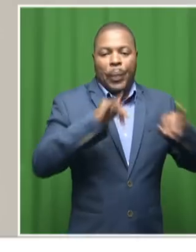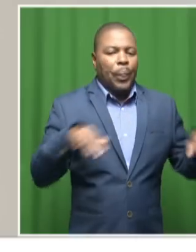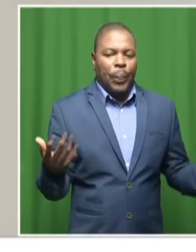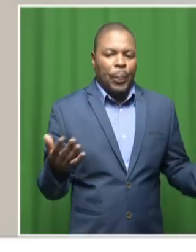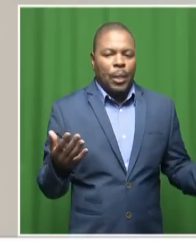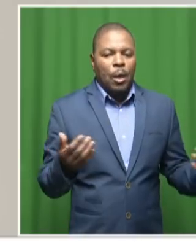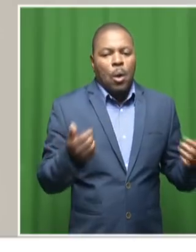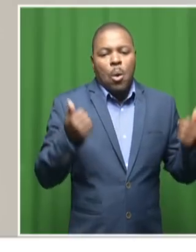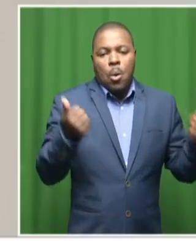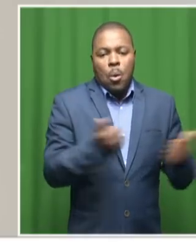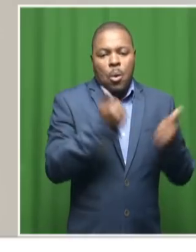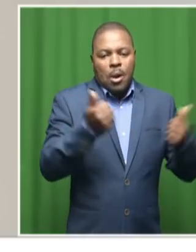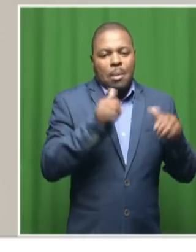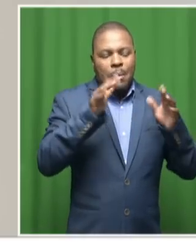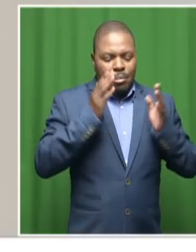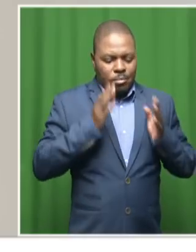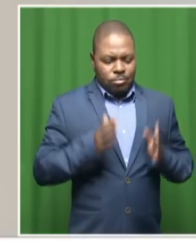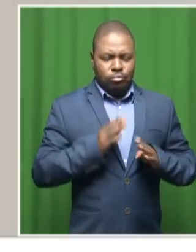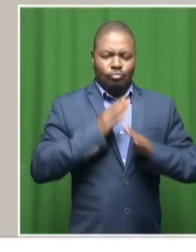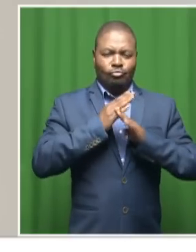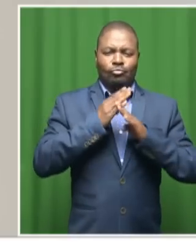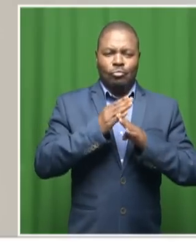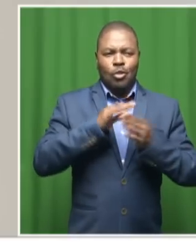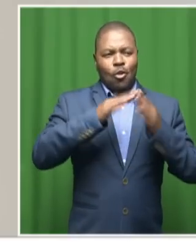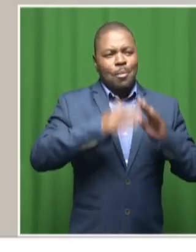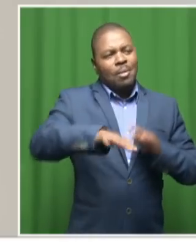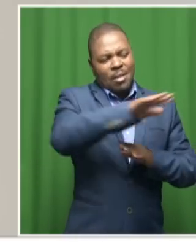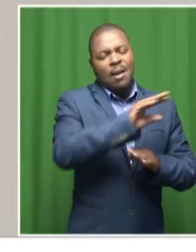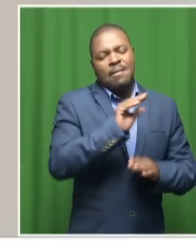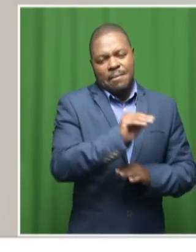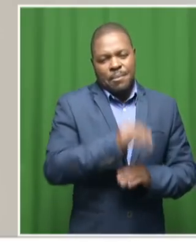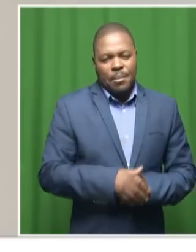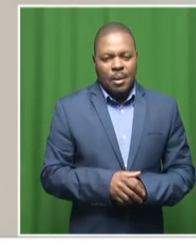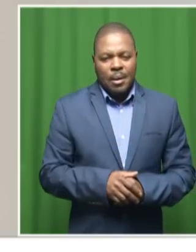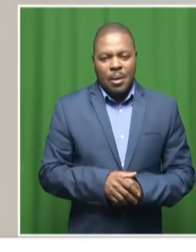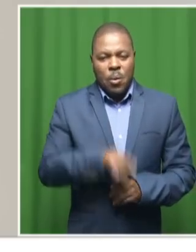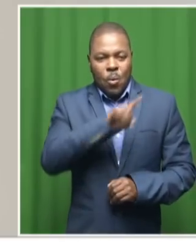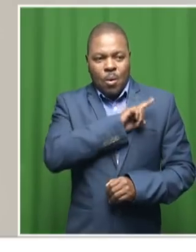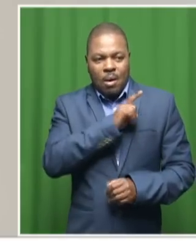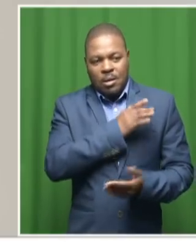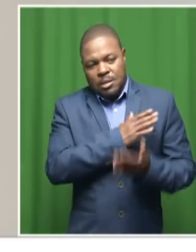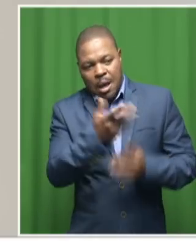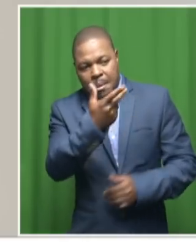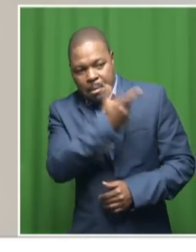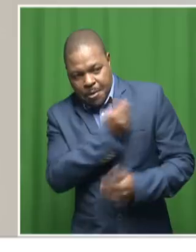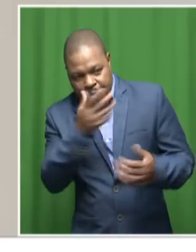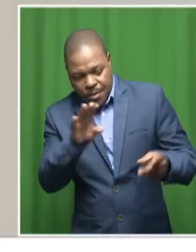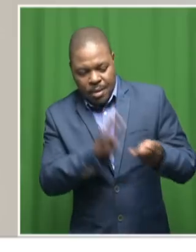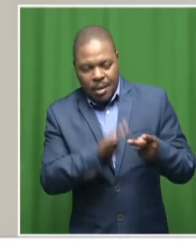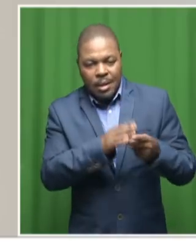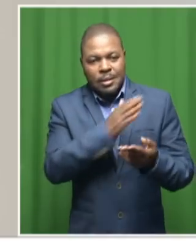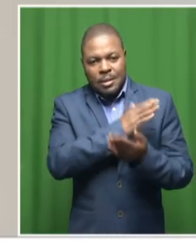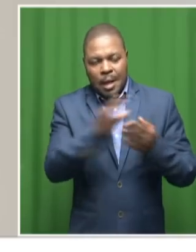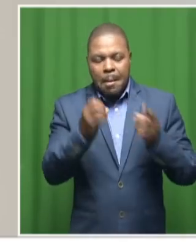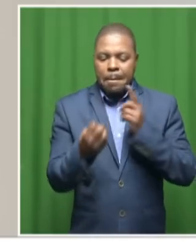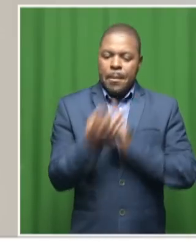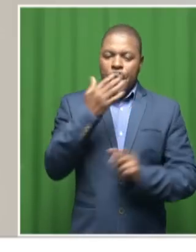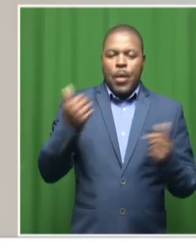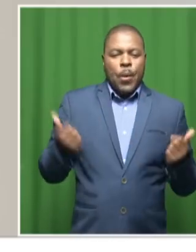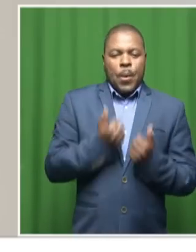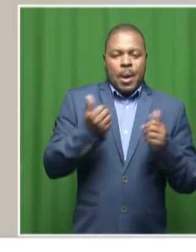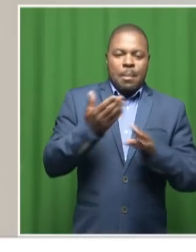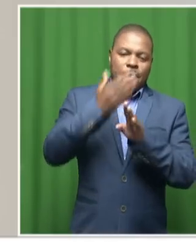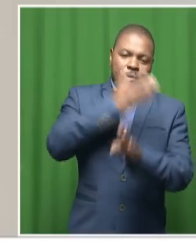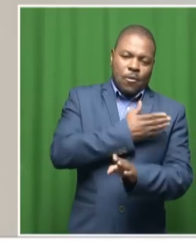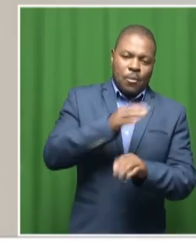a substantial immune response within the community, partly because of vaccination and partly because of previous exposure to the other